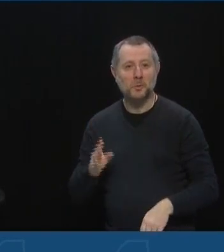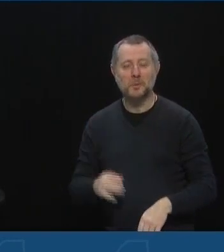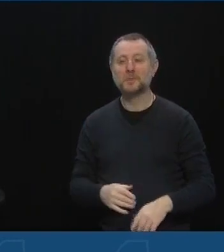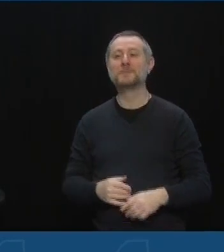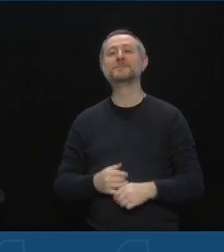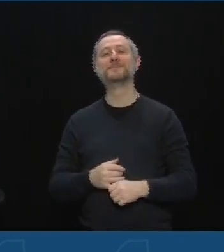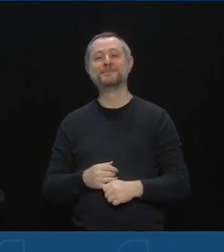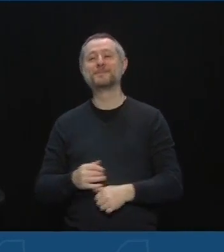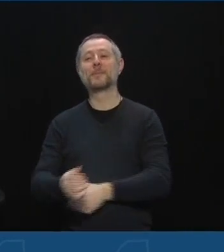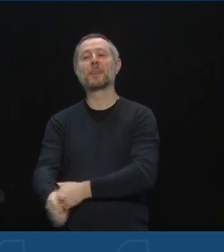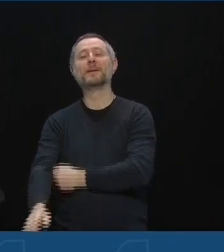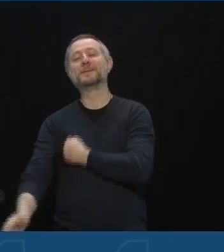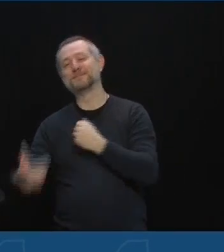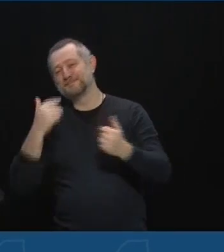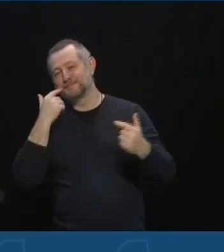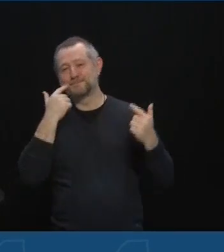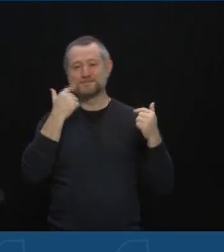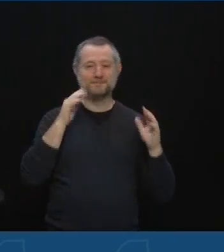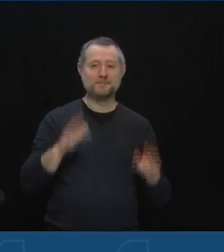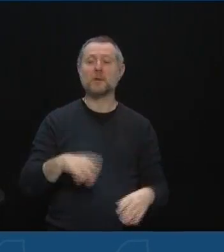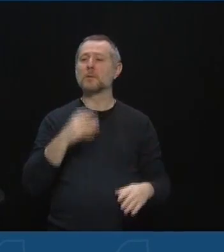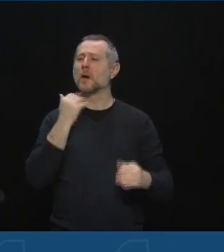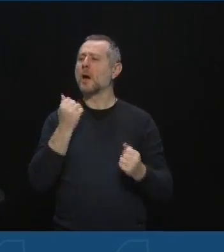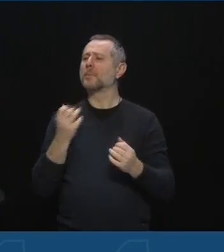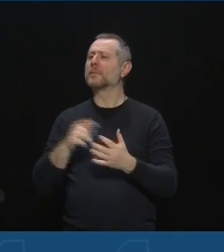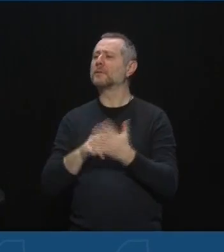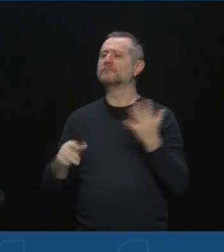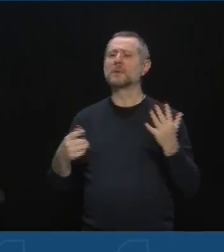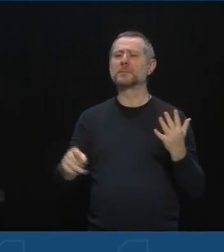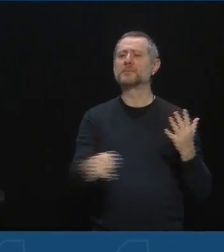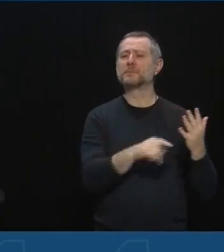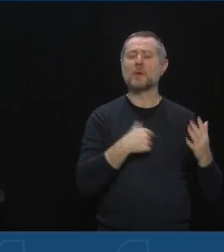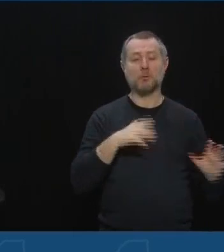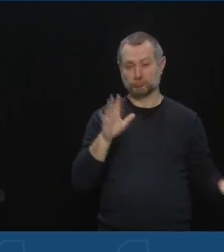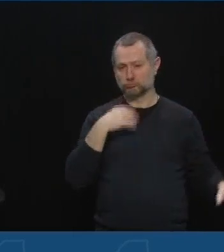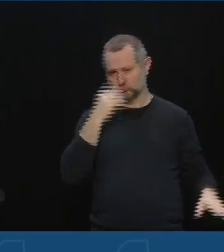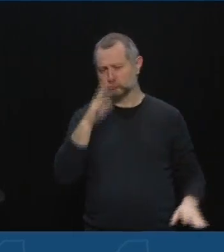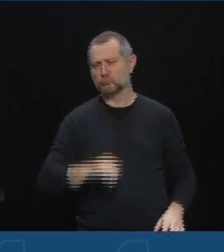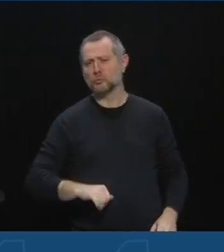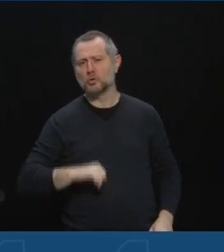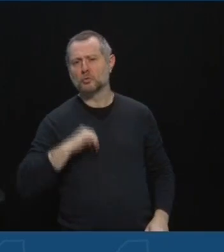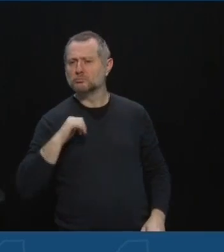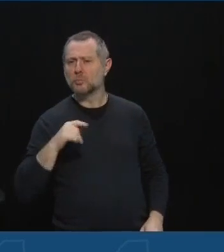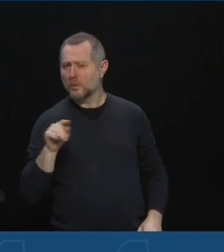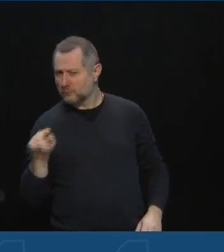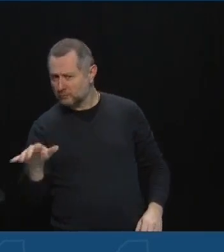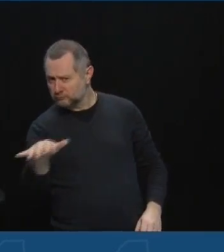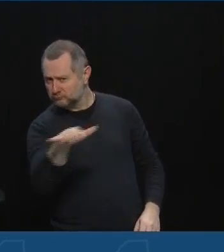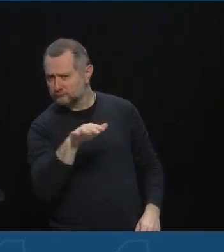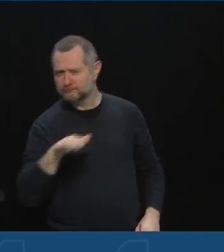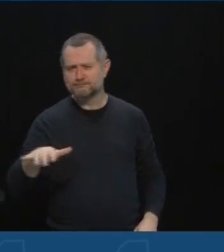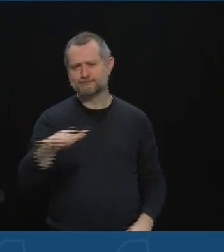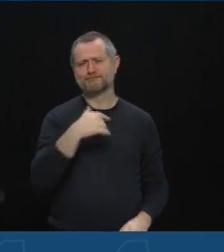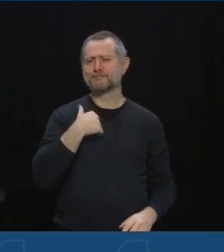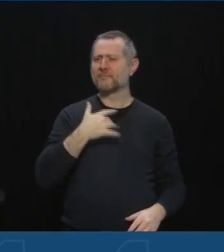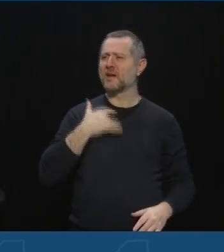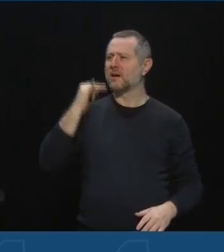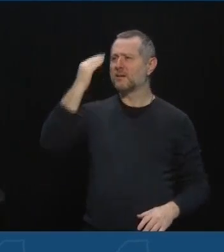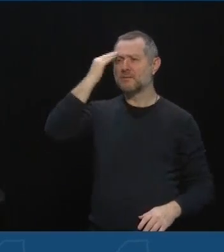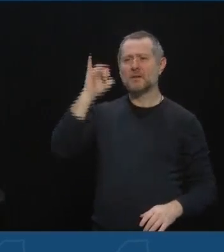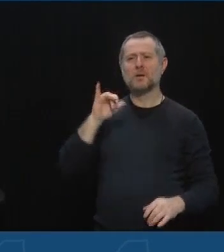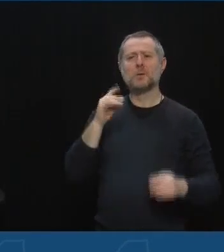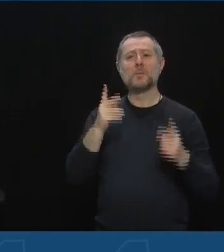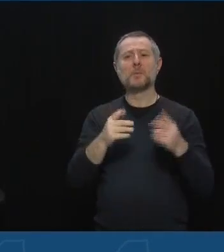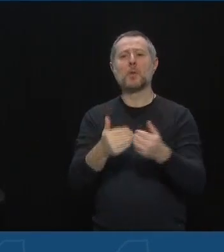So many things are happening, and I have to tell you, it's a huge point of pride for me because I know what it was like when thousands of jobs left.